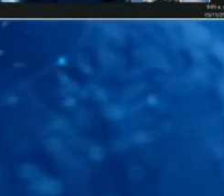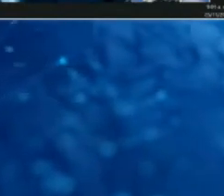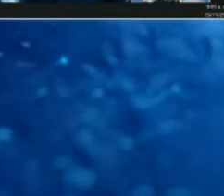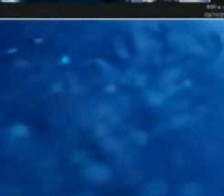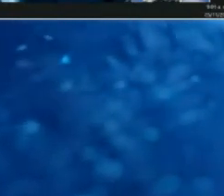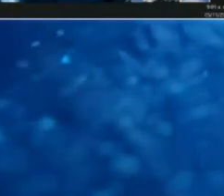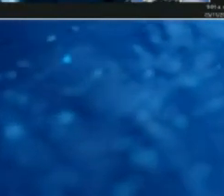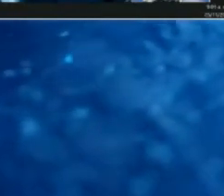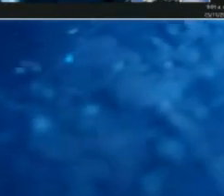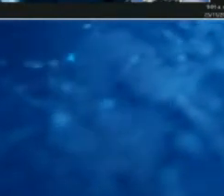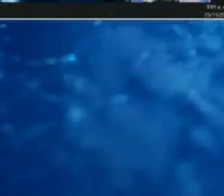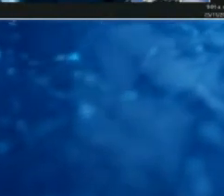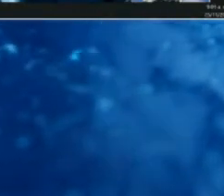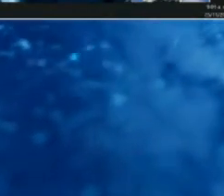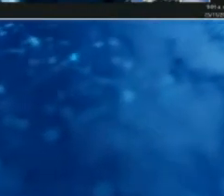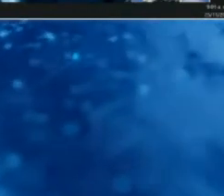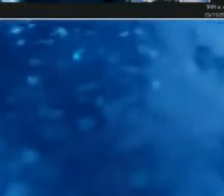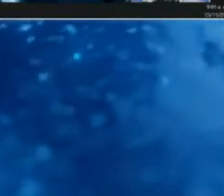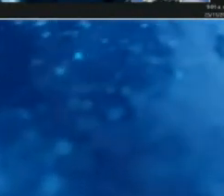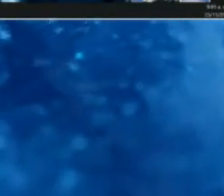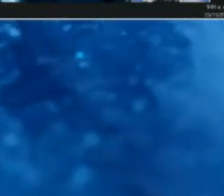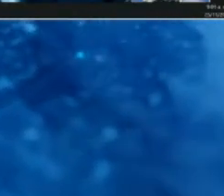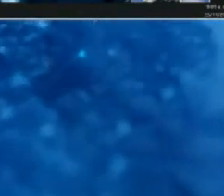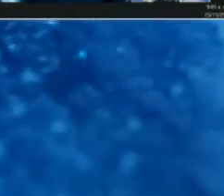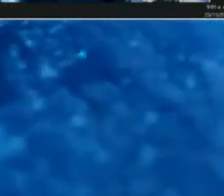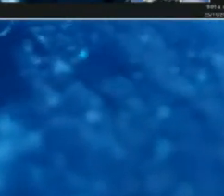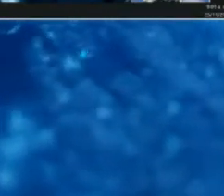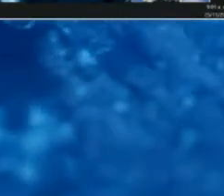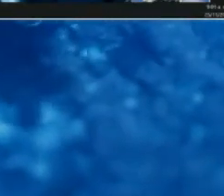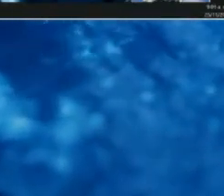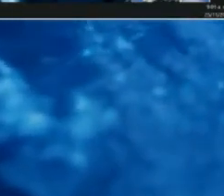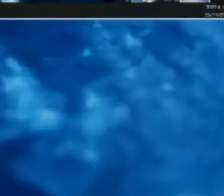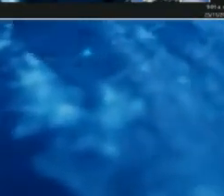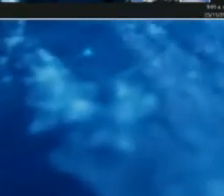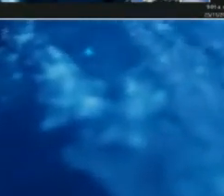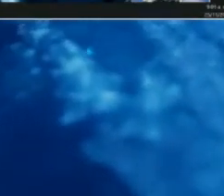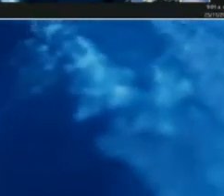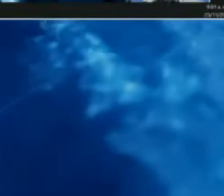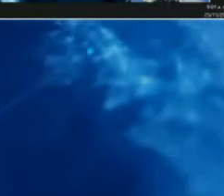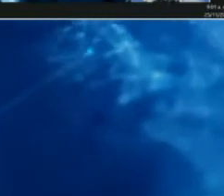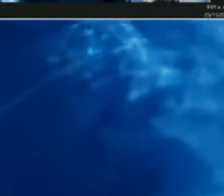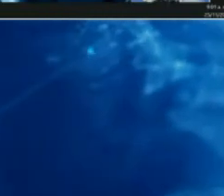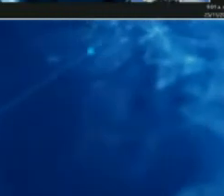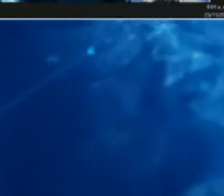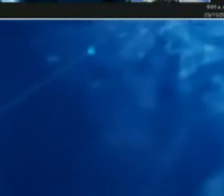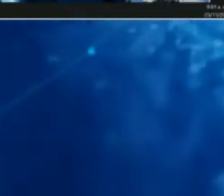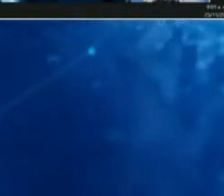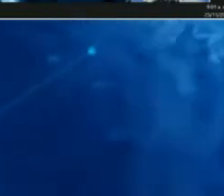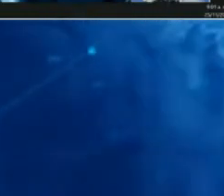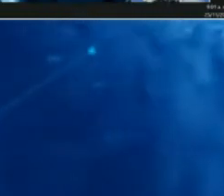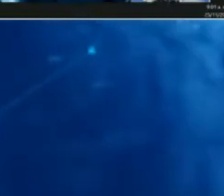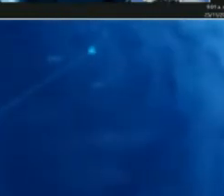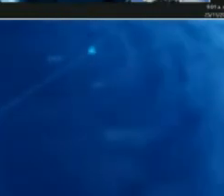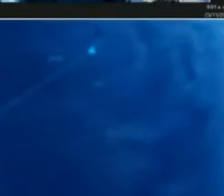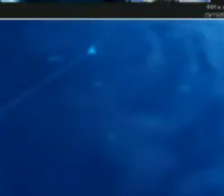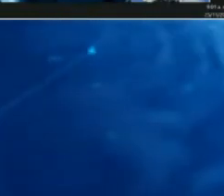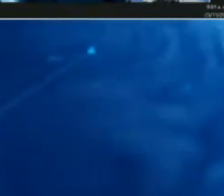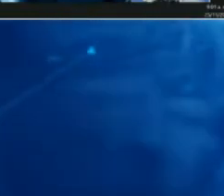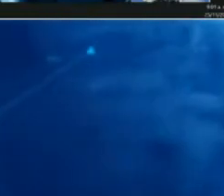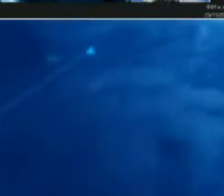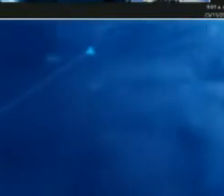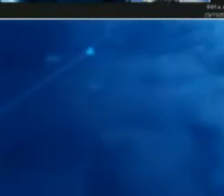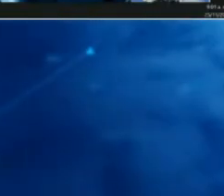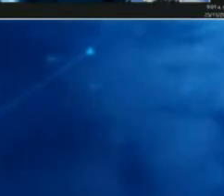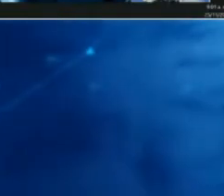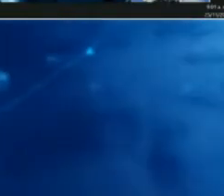he was in the technical field as well as managerial fields as the main operators of Uruguay. And then he worked as an assistant